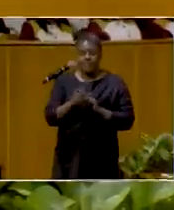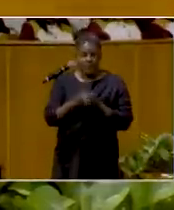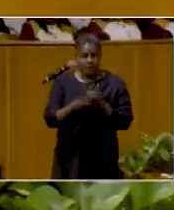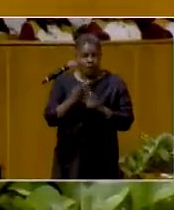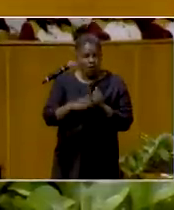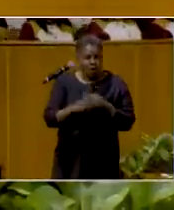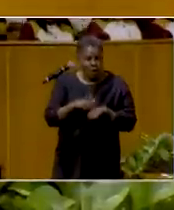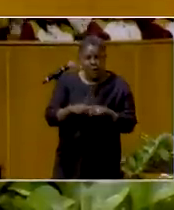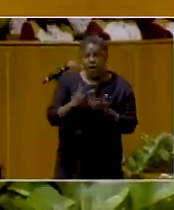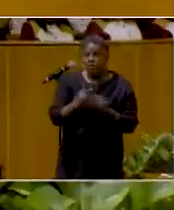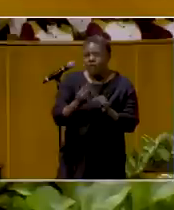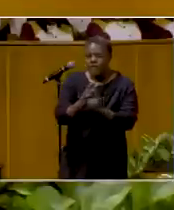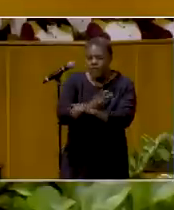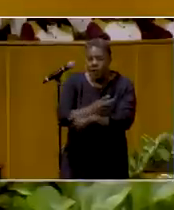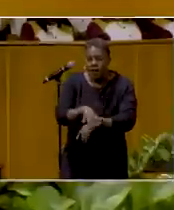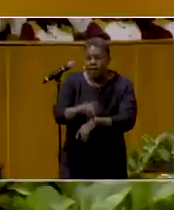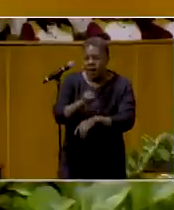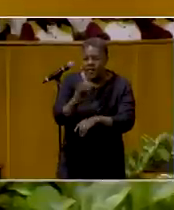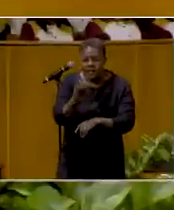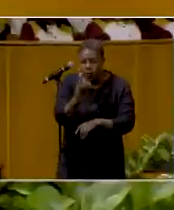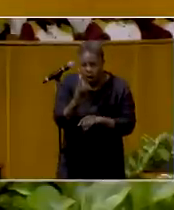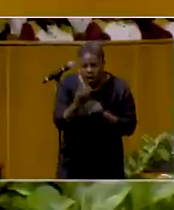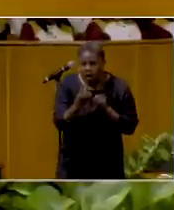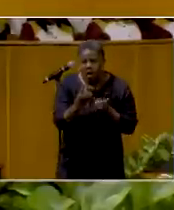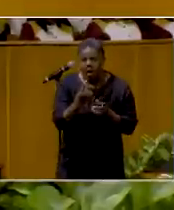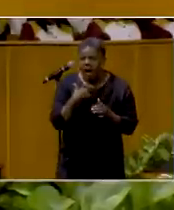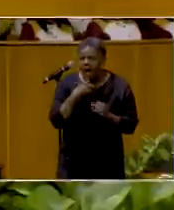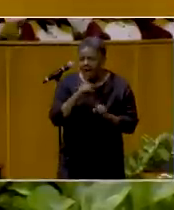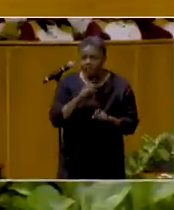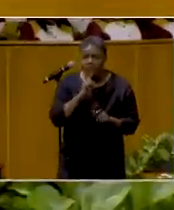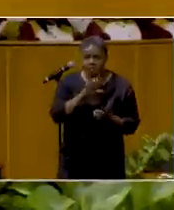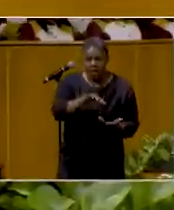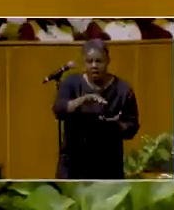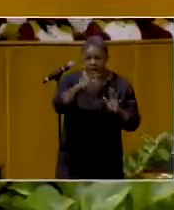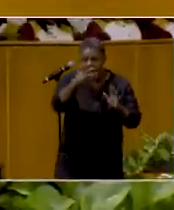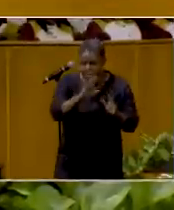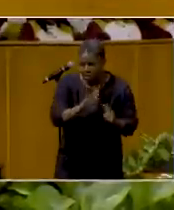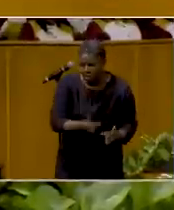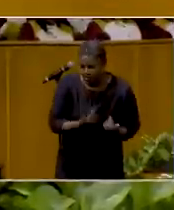Trying to find somebody that I can wreak havoc on.